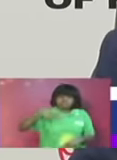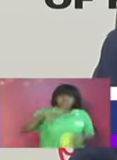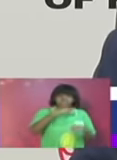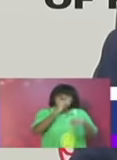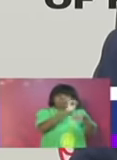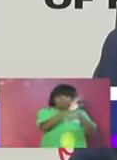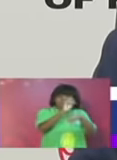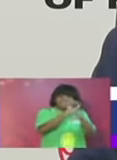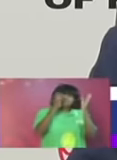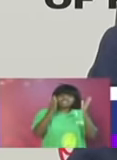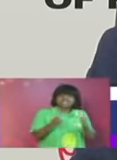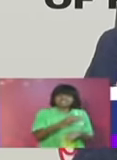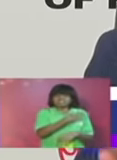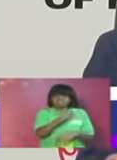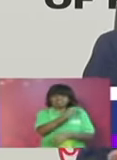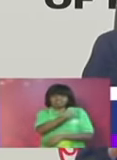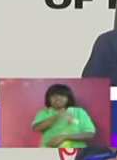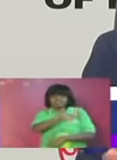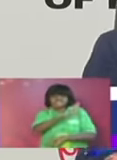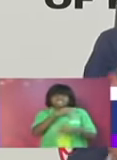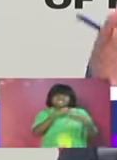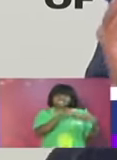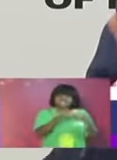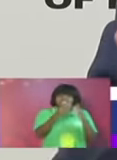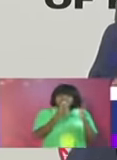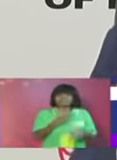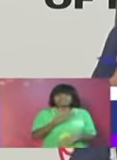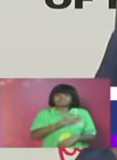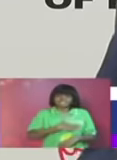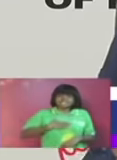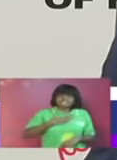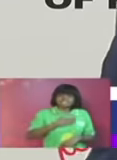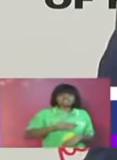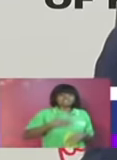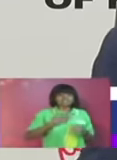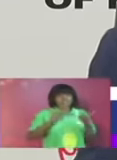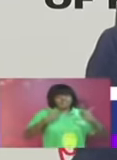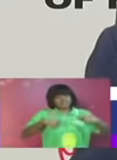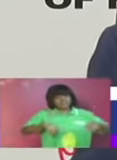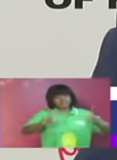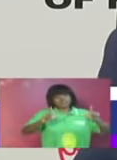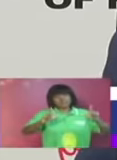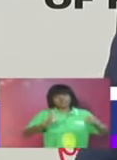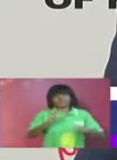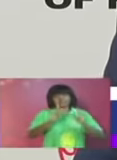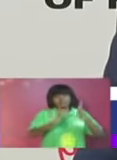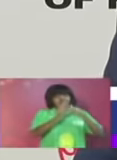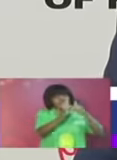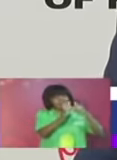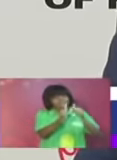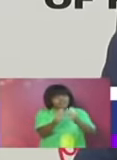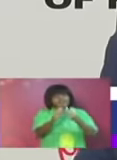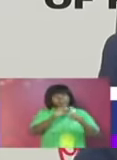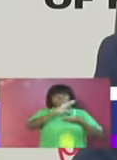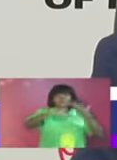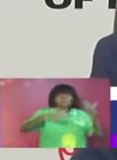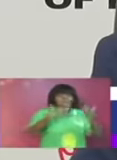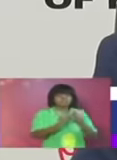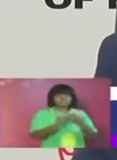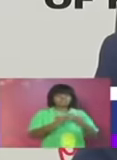religious leaders, to adhere to the protocols and to get vaccinated, this country could be in a much